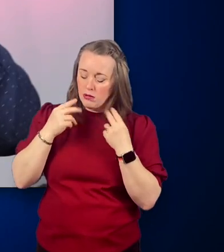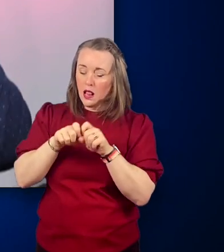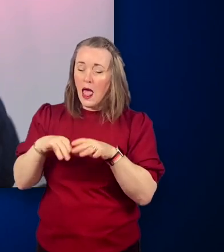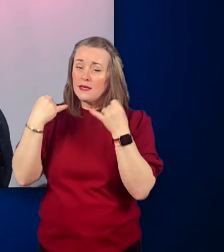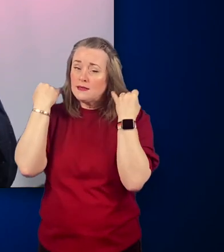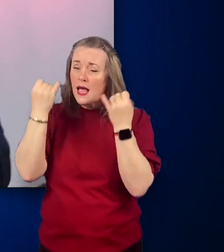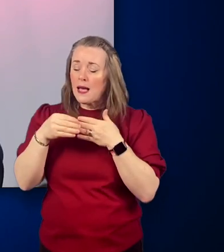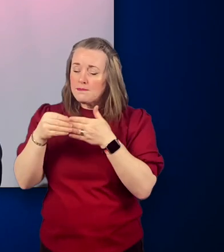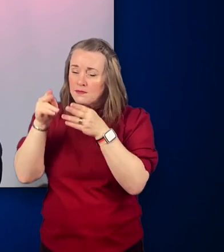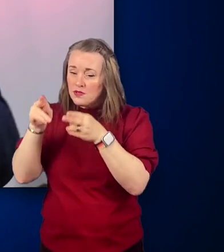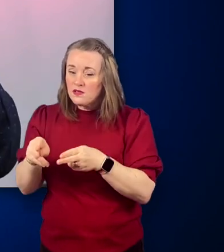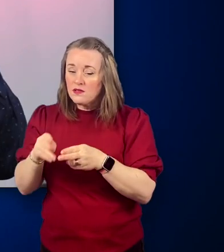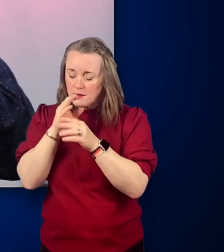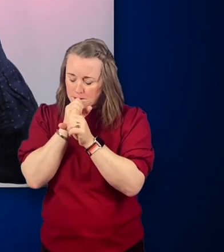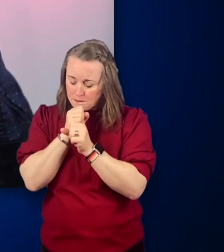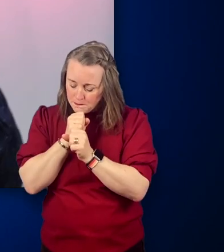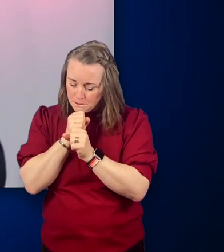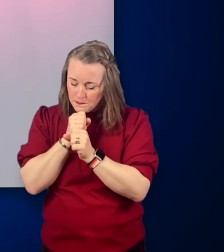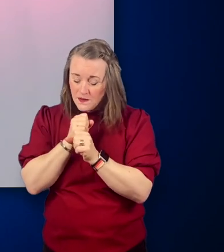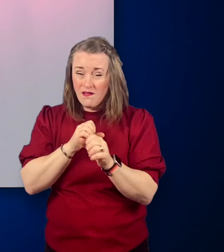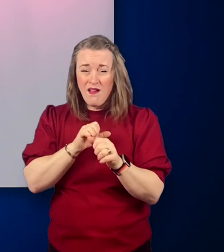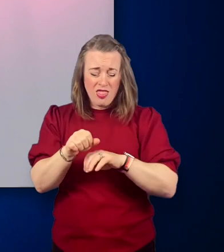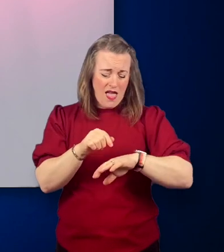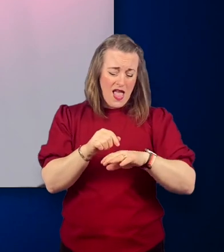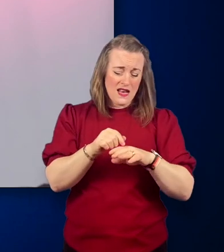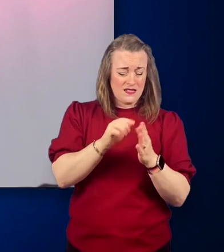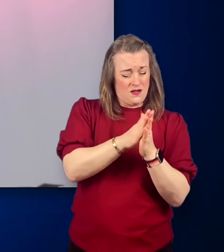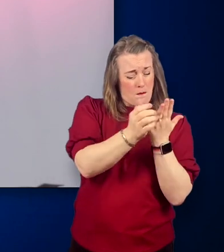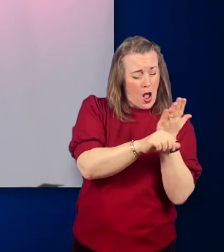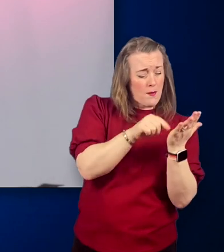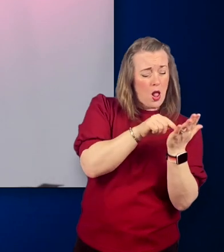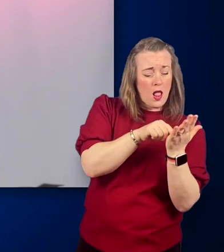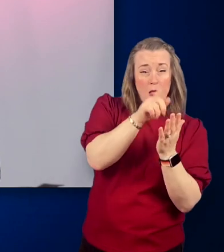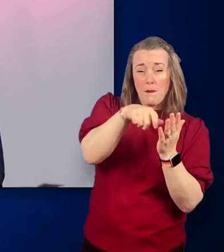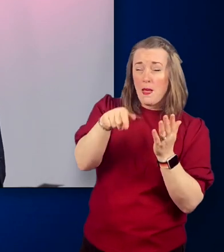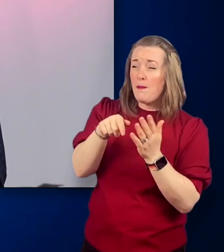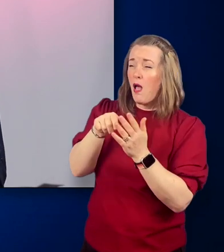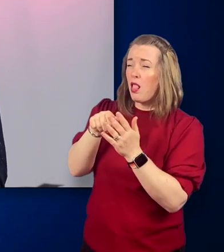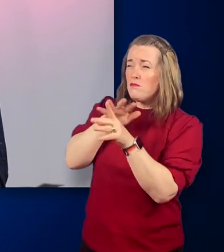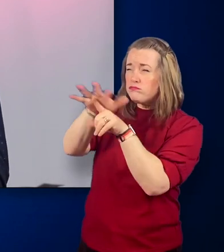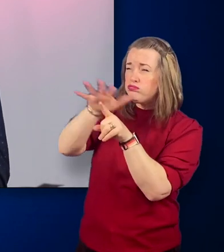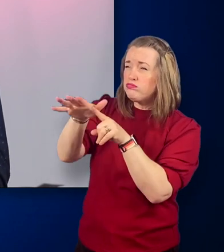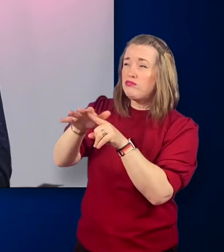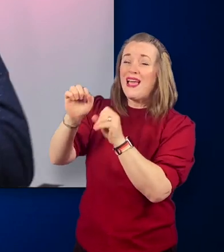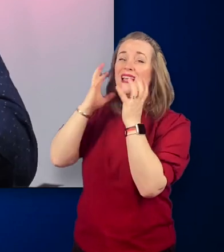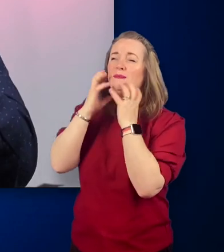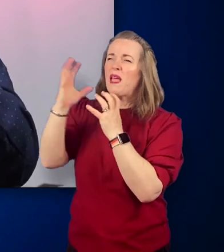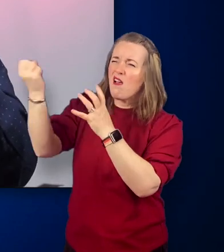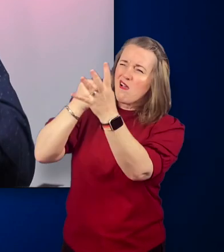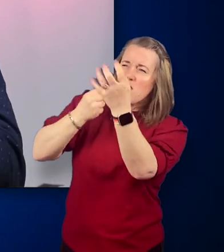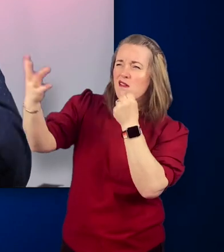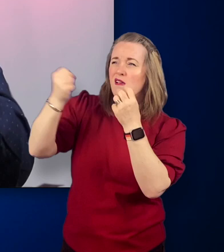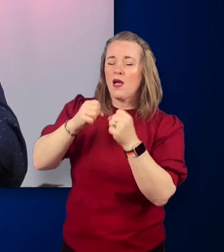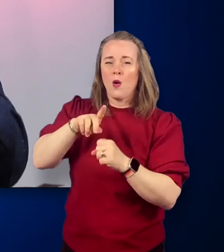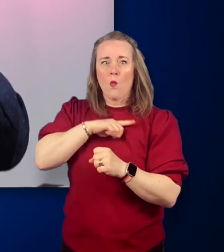Then they pull chunks of his beard out. Why is all that graphic detail found in Isaiah? Because you